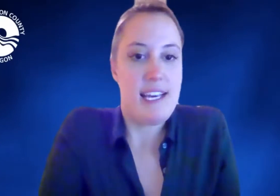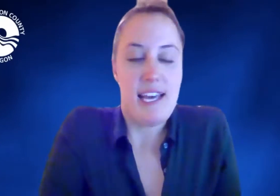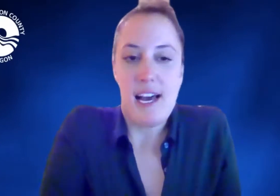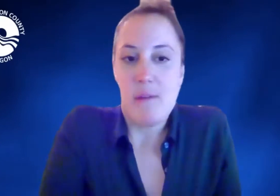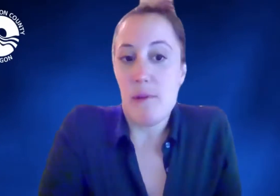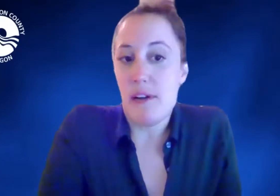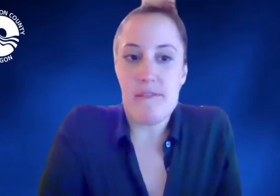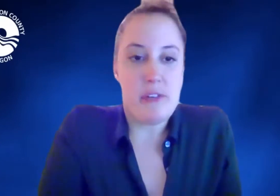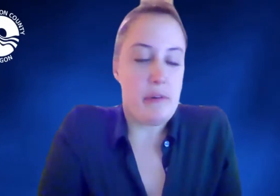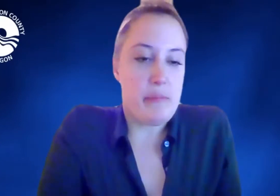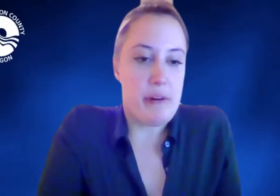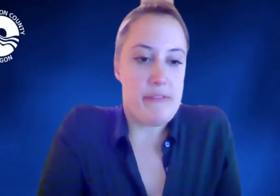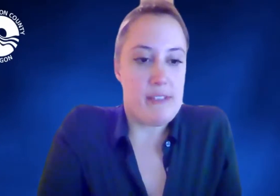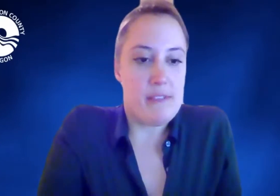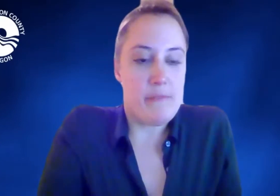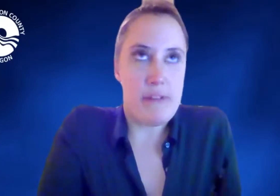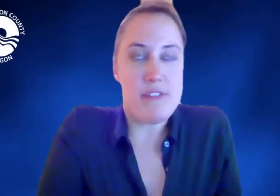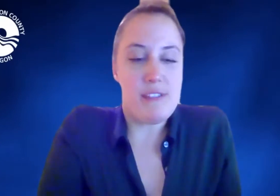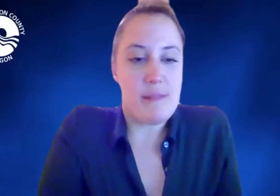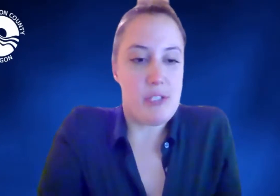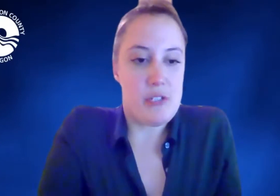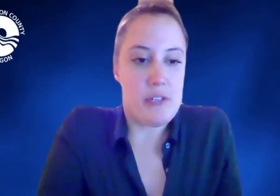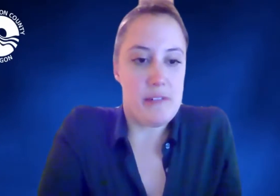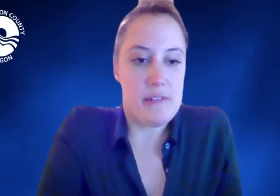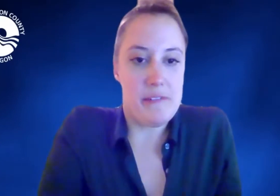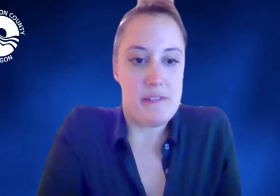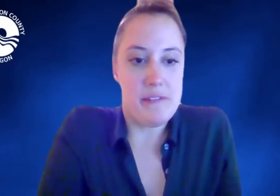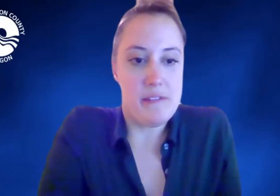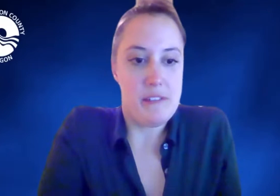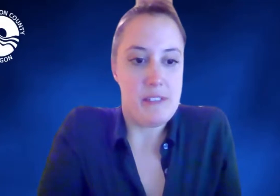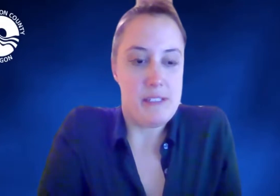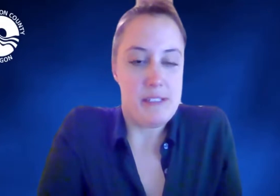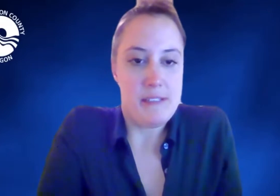Q&A, whatever your preference, Commissioner.